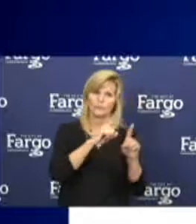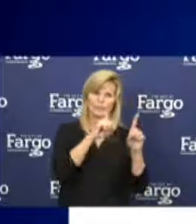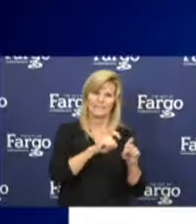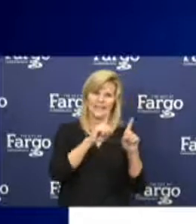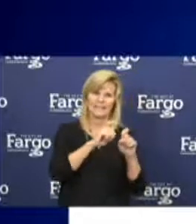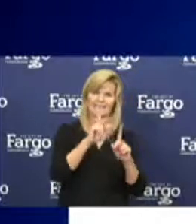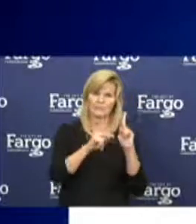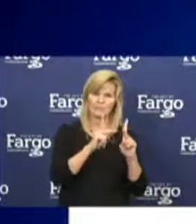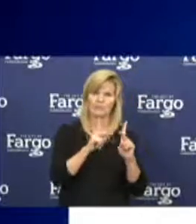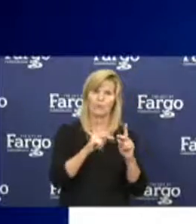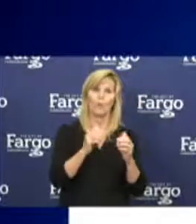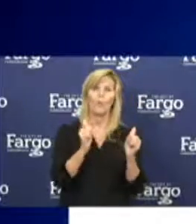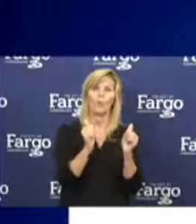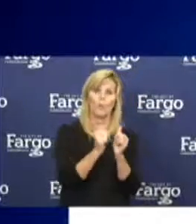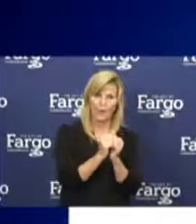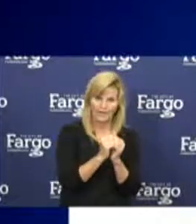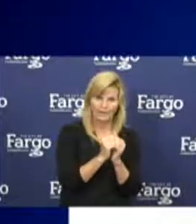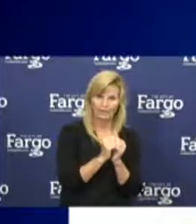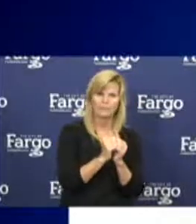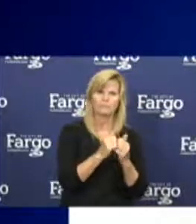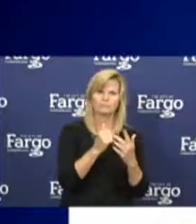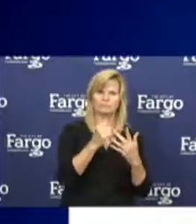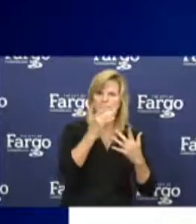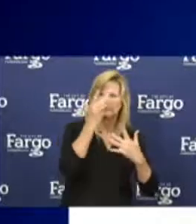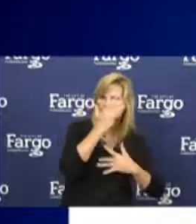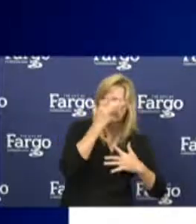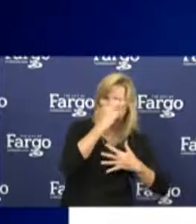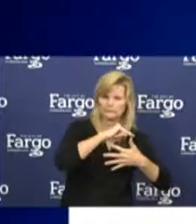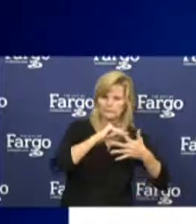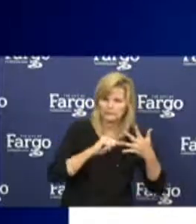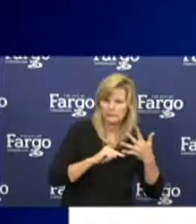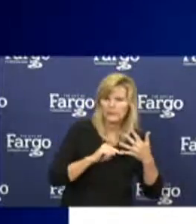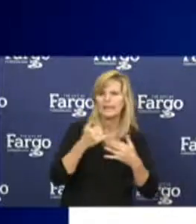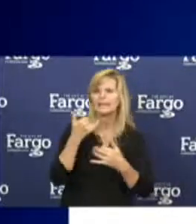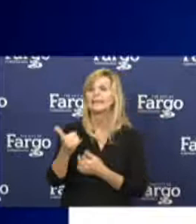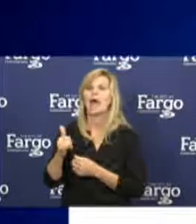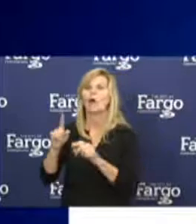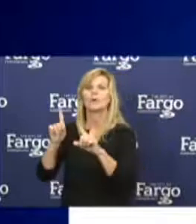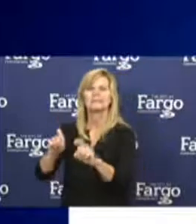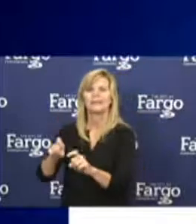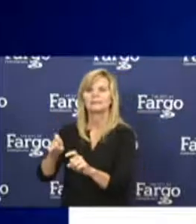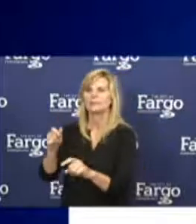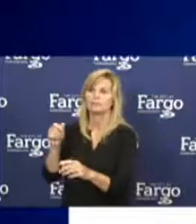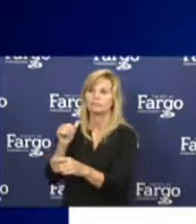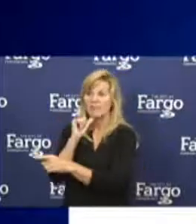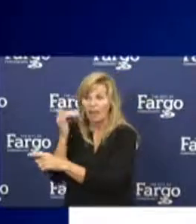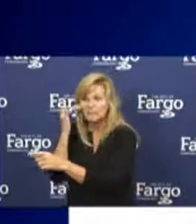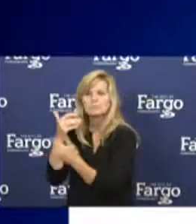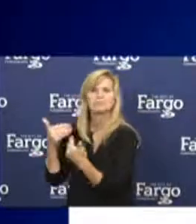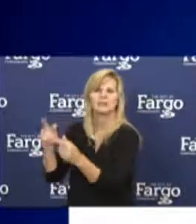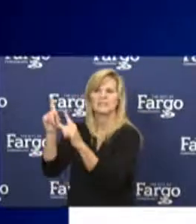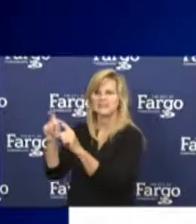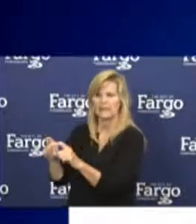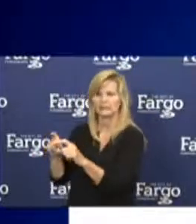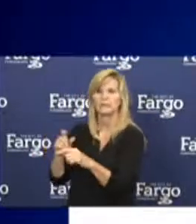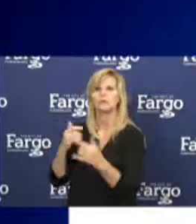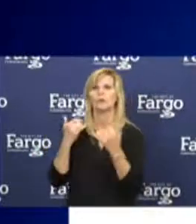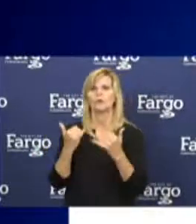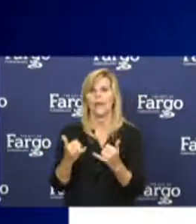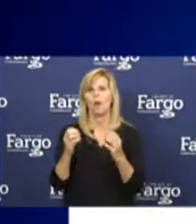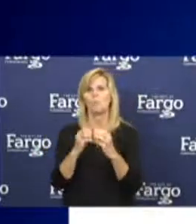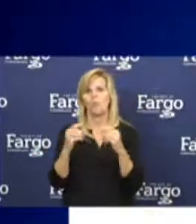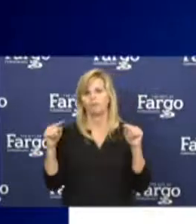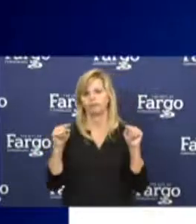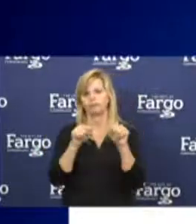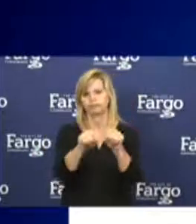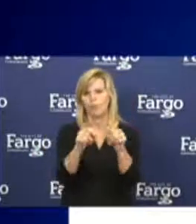people who were presenting sick, and now we're testing lots of other different populations. But we are now much, much closer to the state